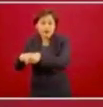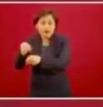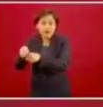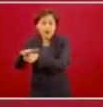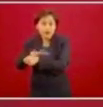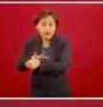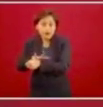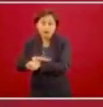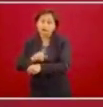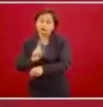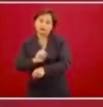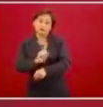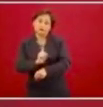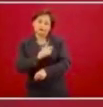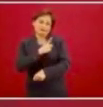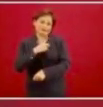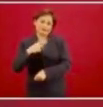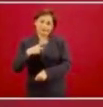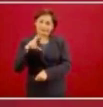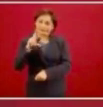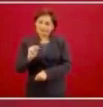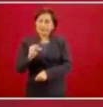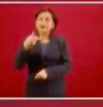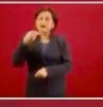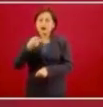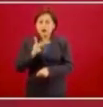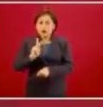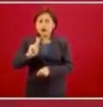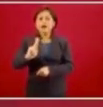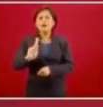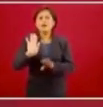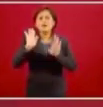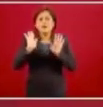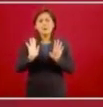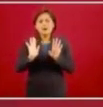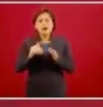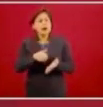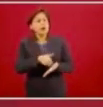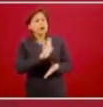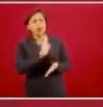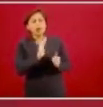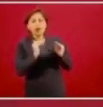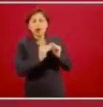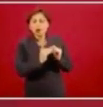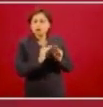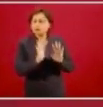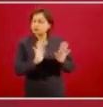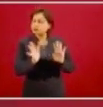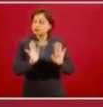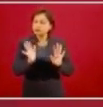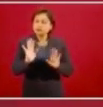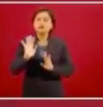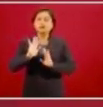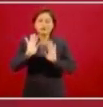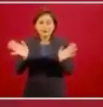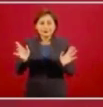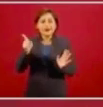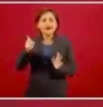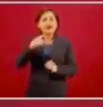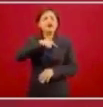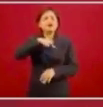directly dealing with COVID infected patients. But we have reorganized in different